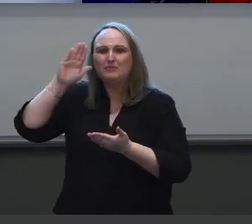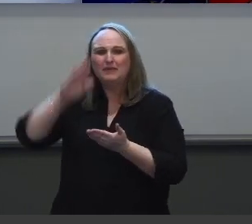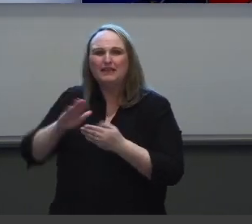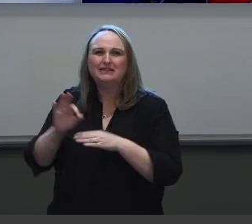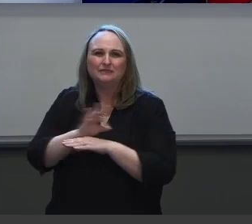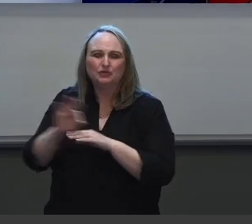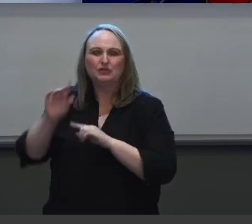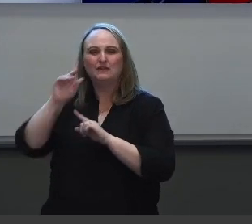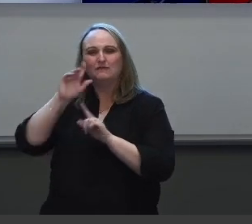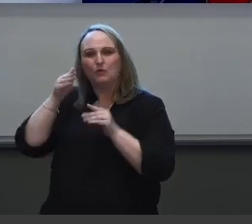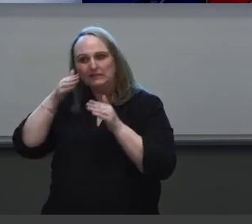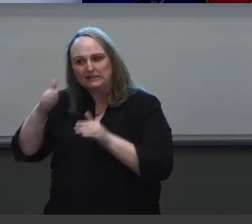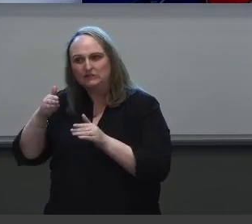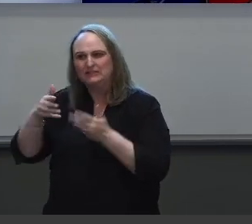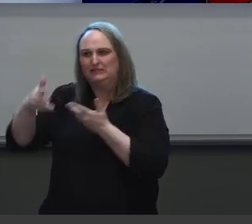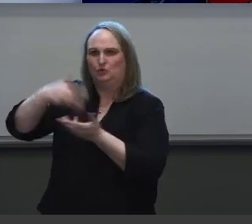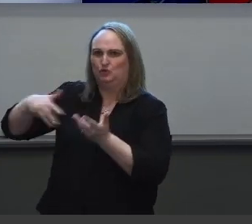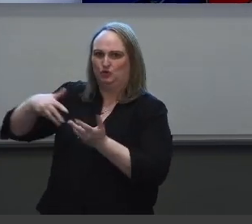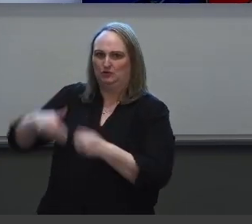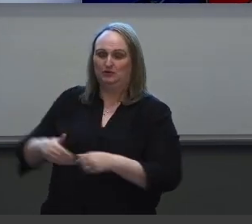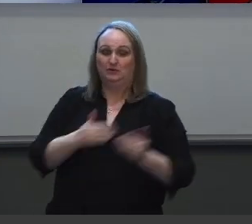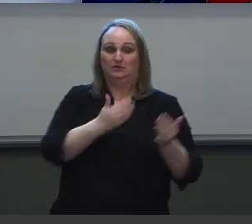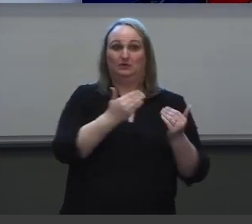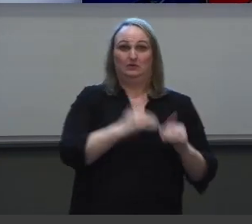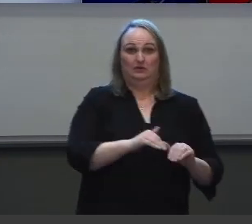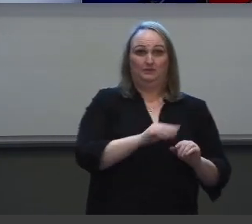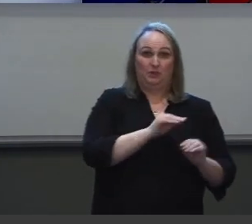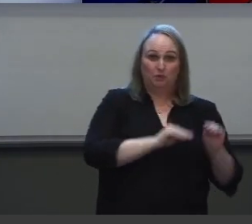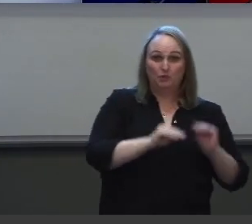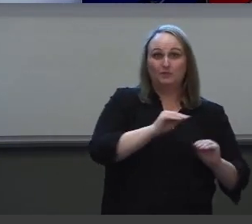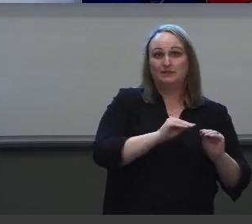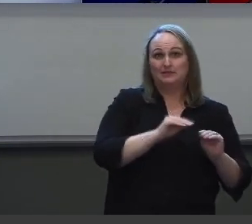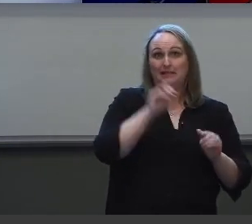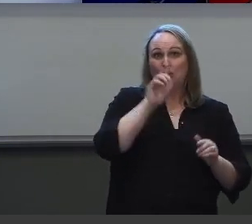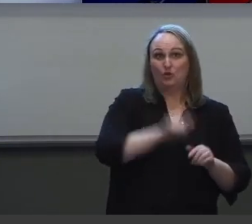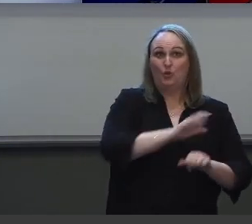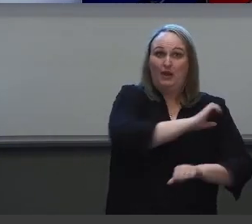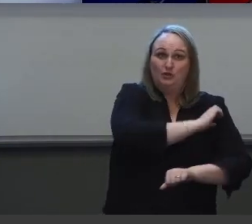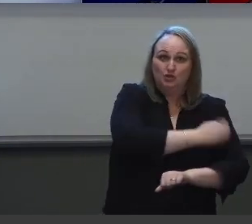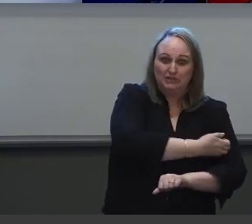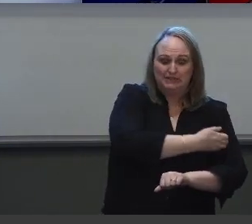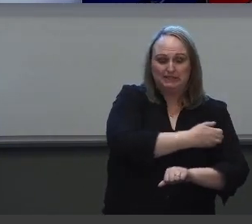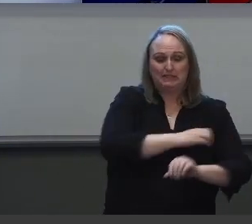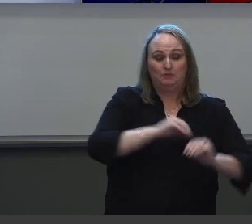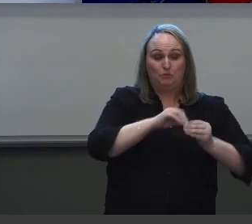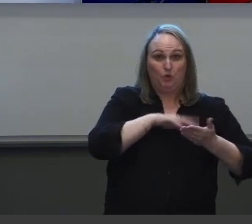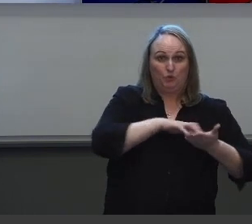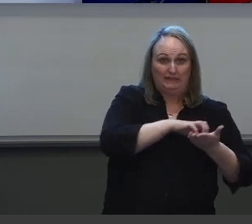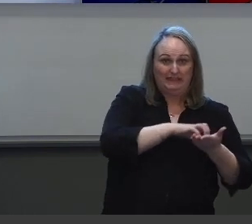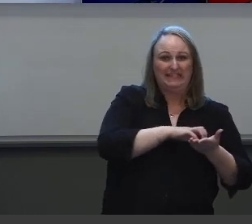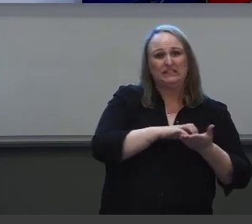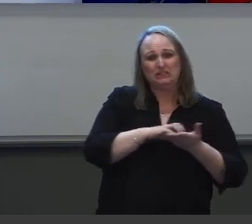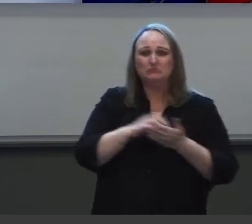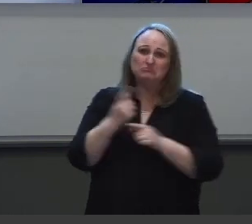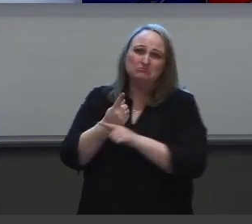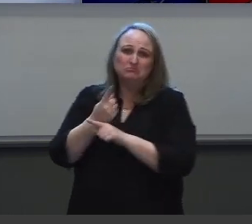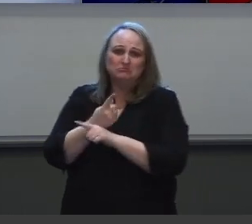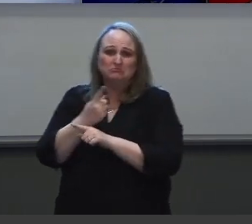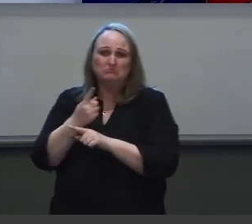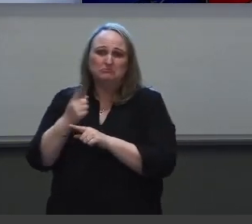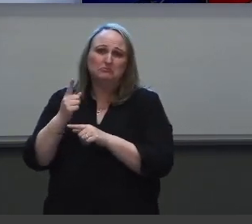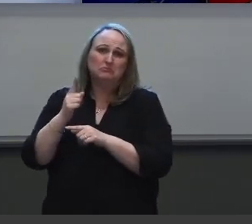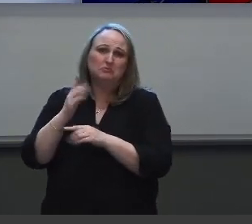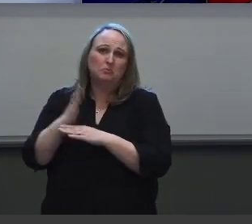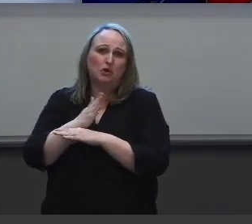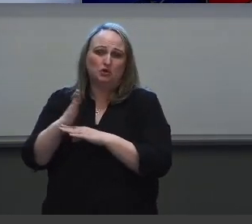social domains. And then lastly, with movement and low energy and weakness, we see moderate differences across